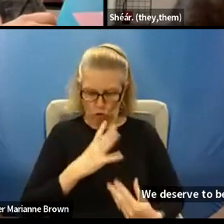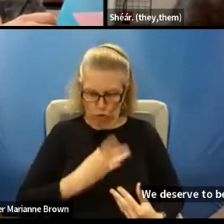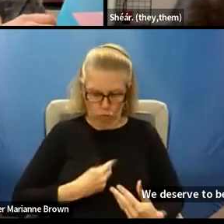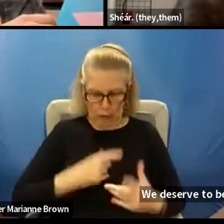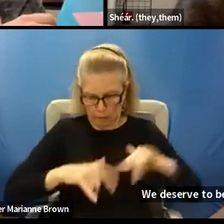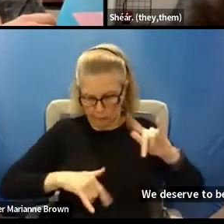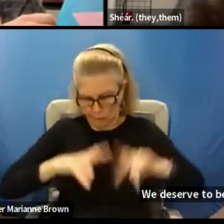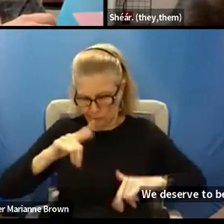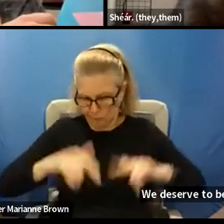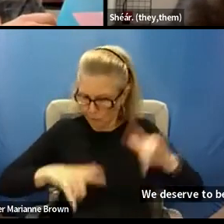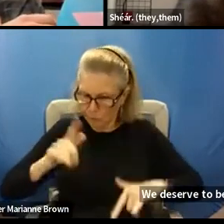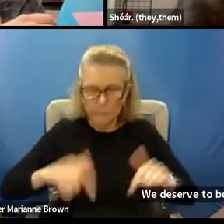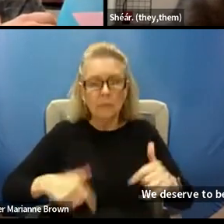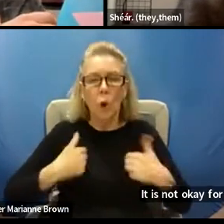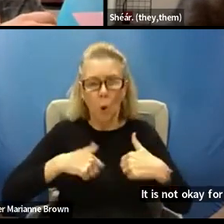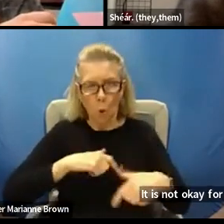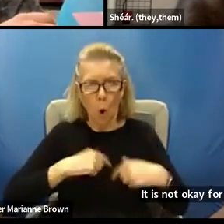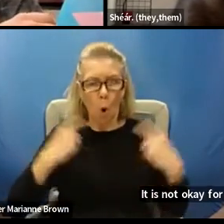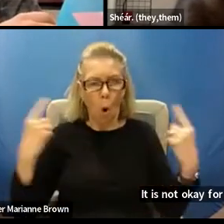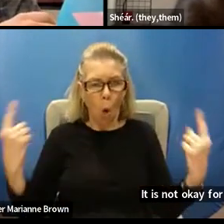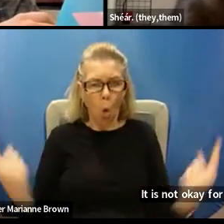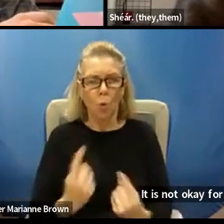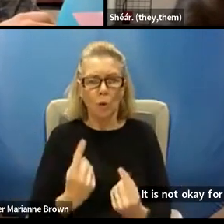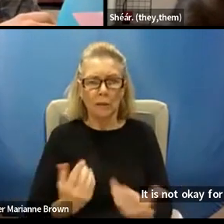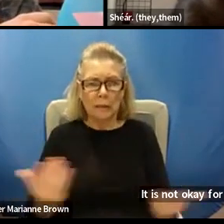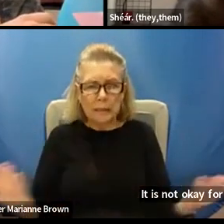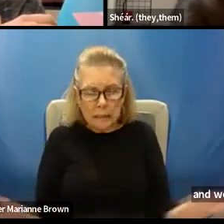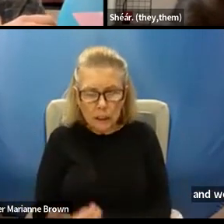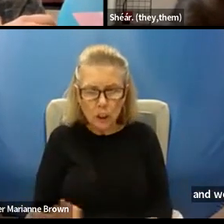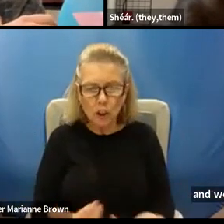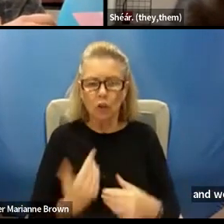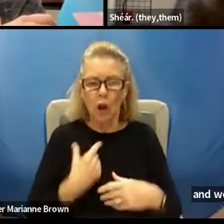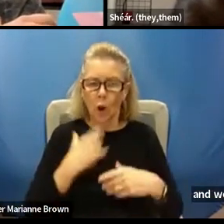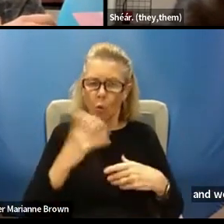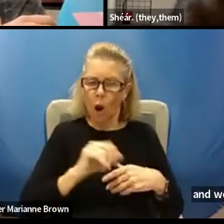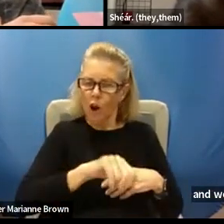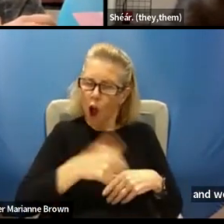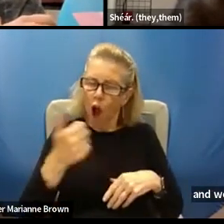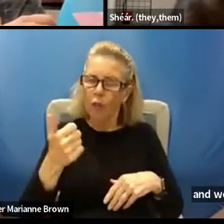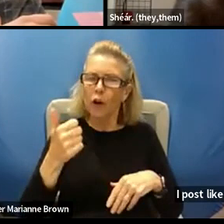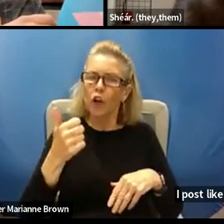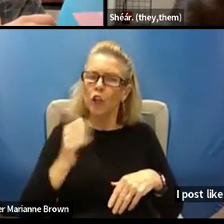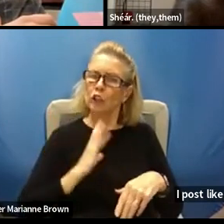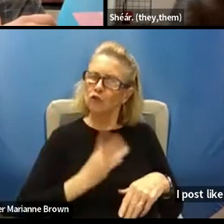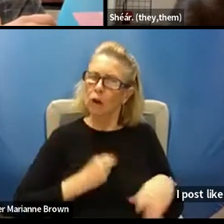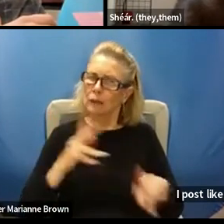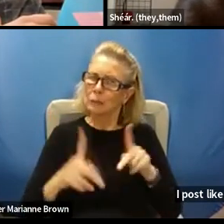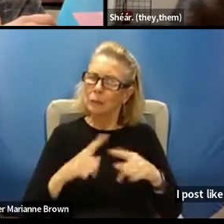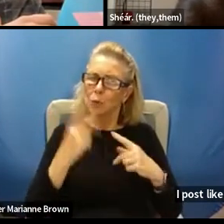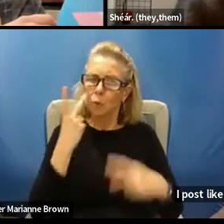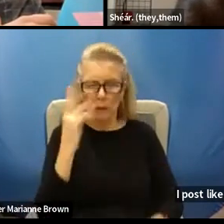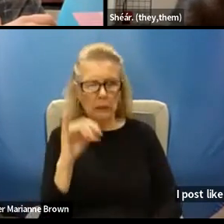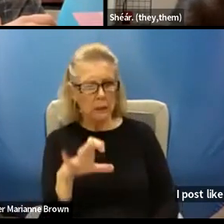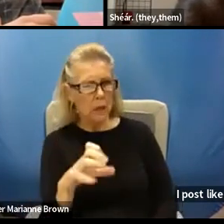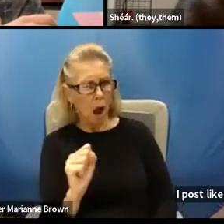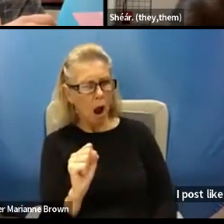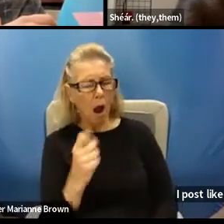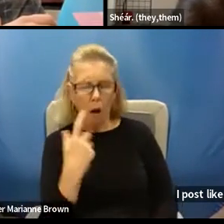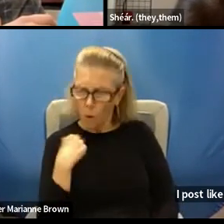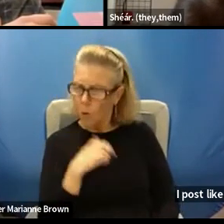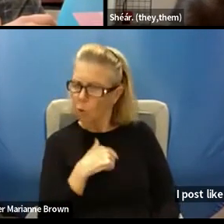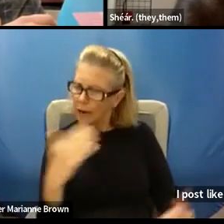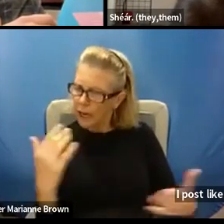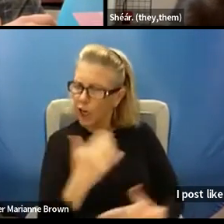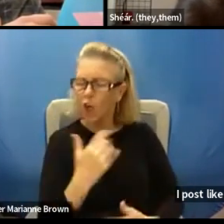present. I post because I want other trans folks to see, yeah, we out here, we doing things. I'm out